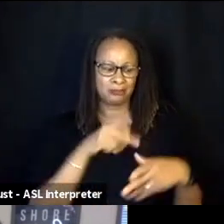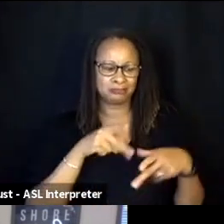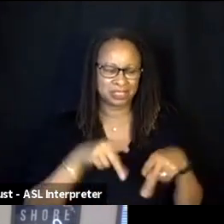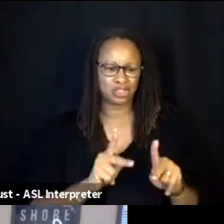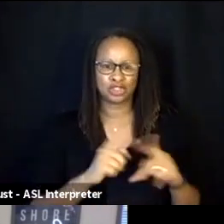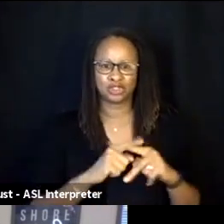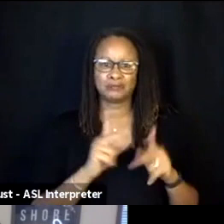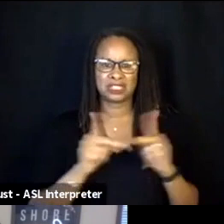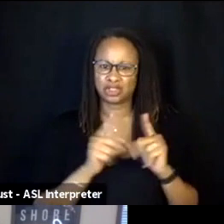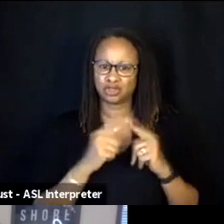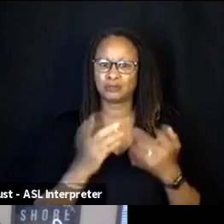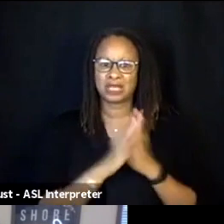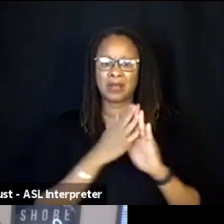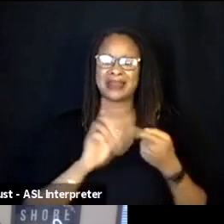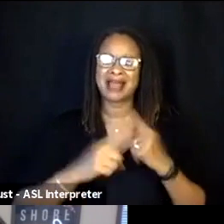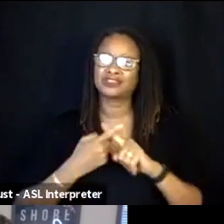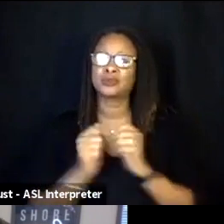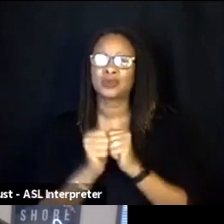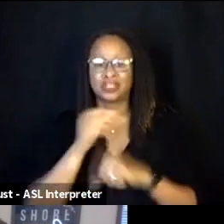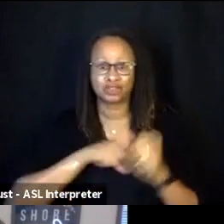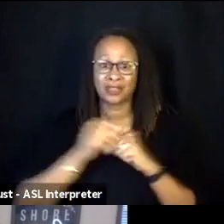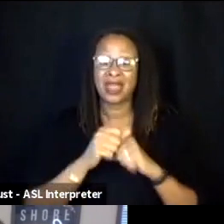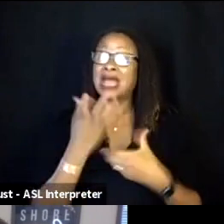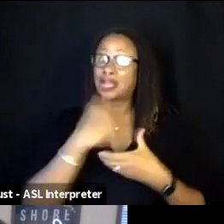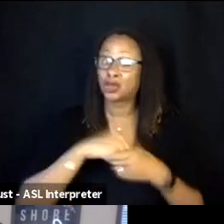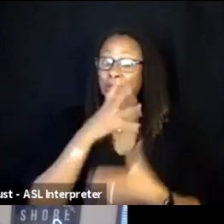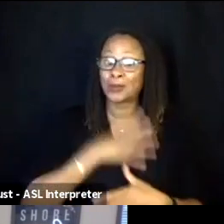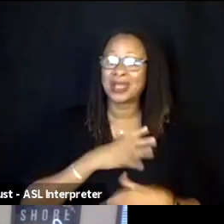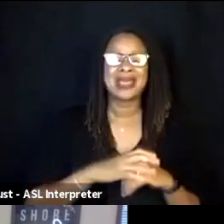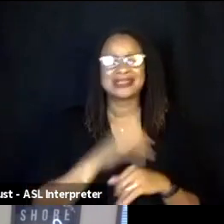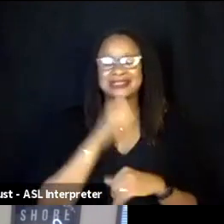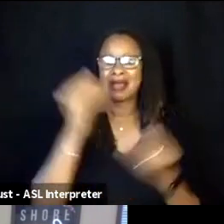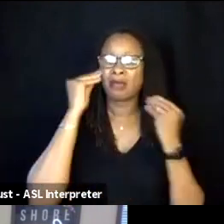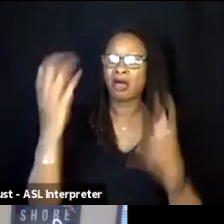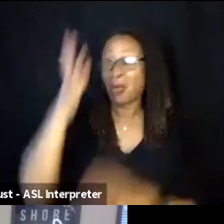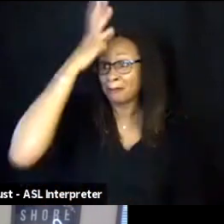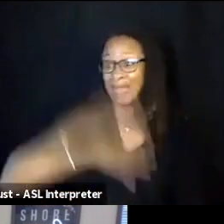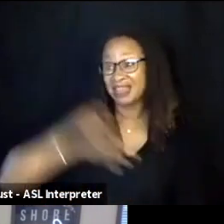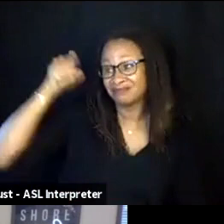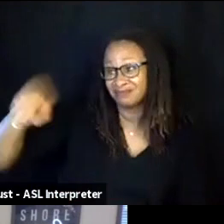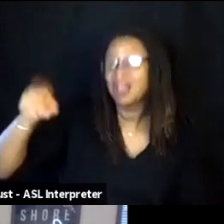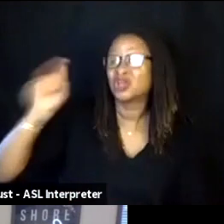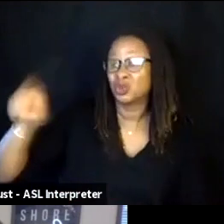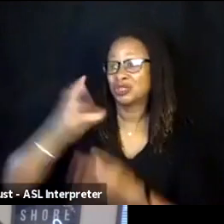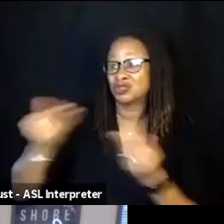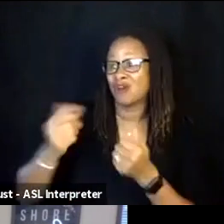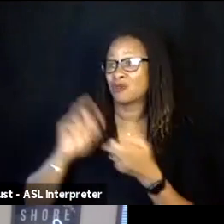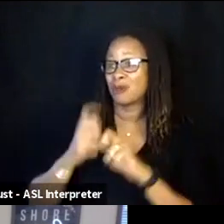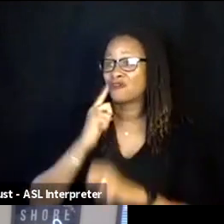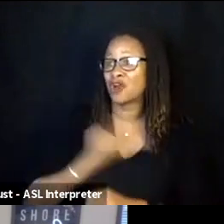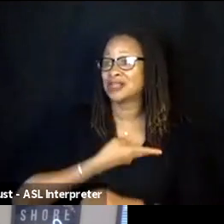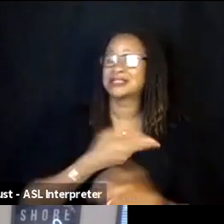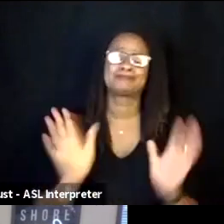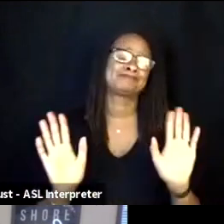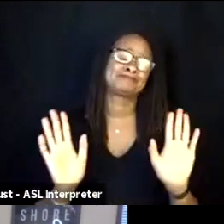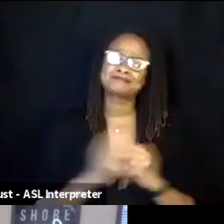that includes women. I never wanted it to be about, okay, men, here's how you can solve the problem for us. That just isn't constructive. It's